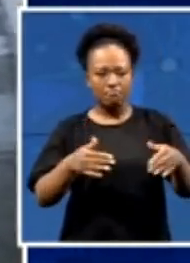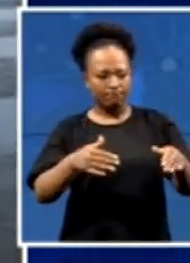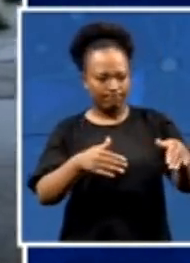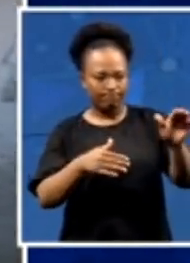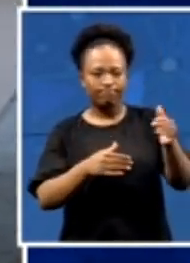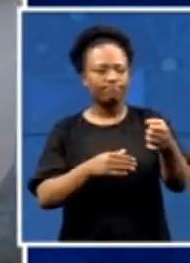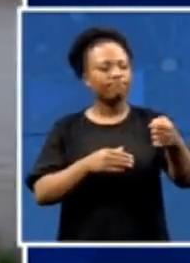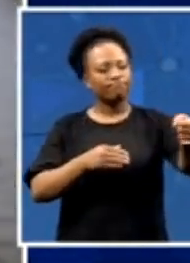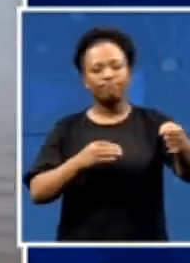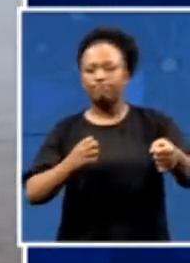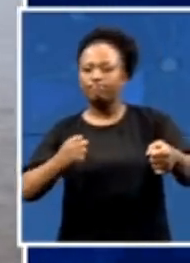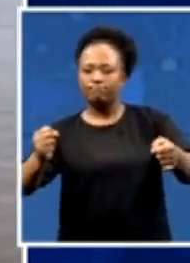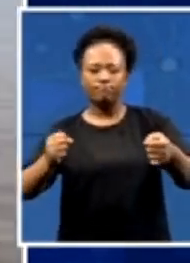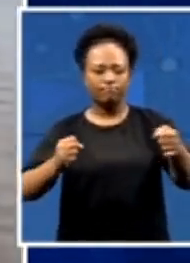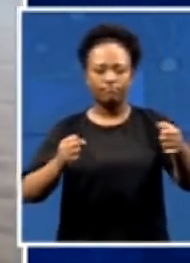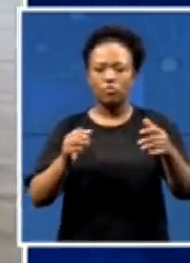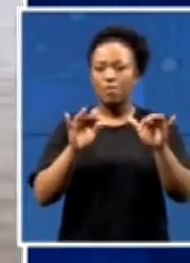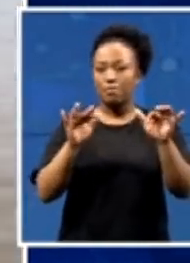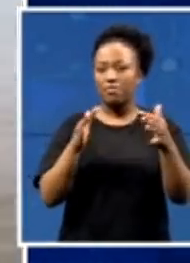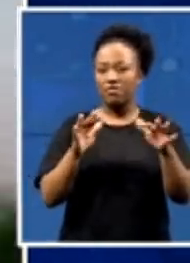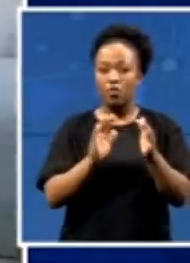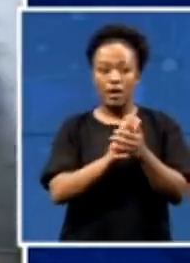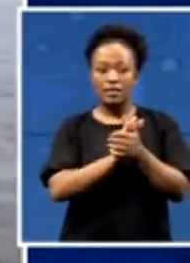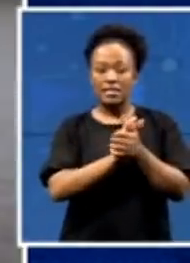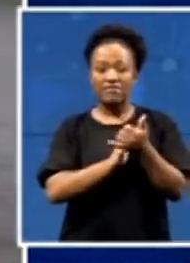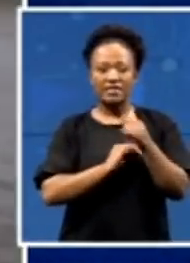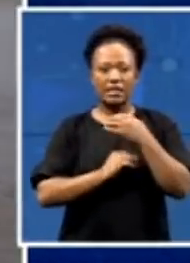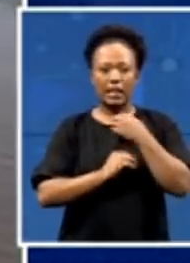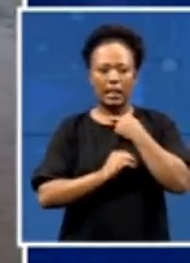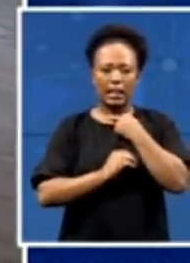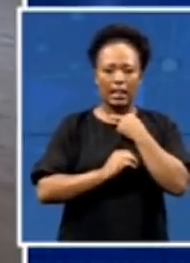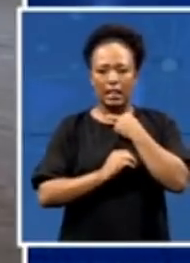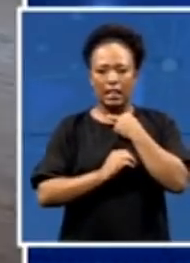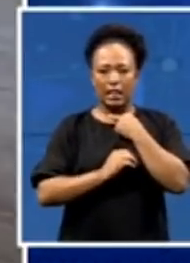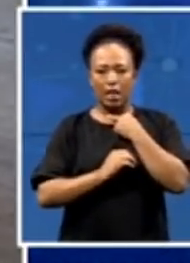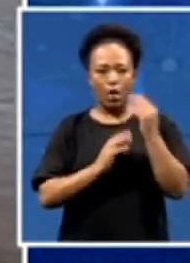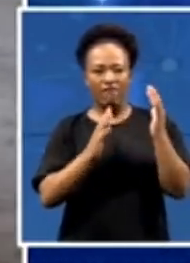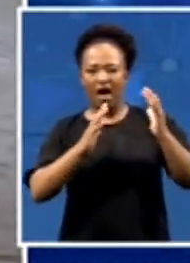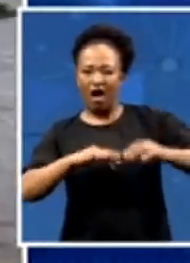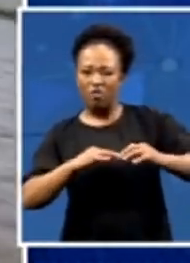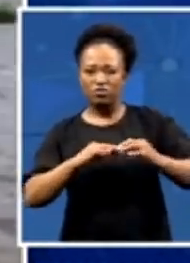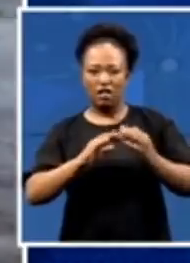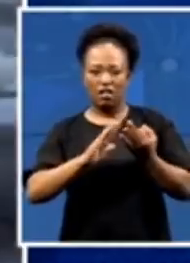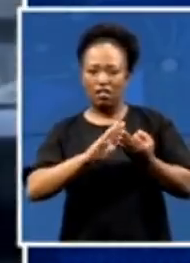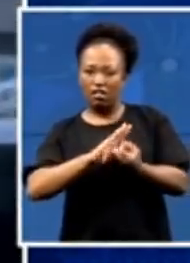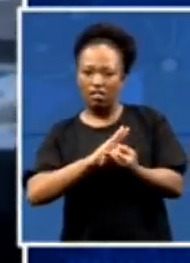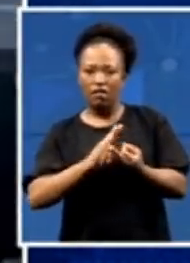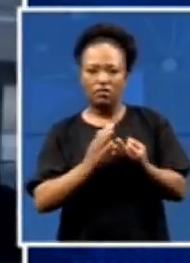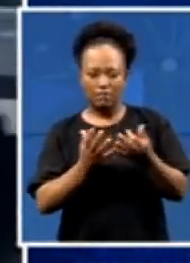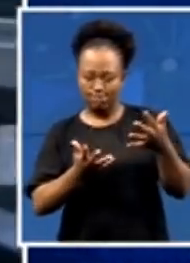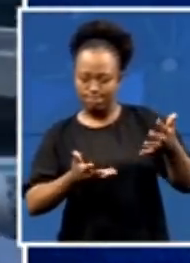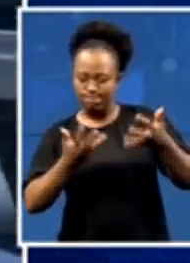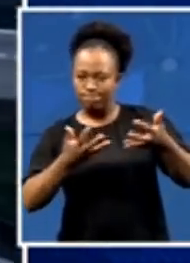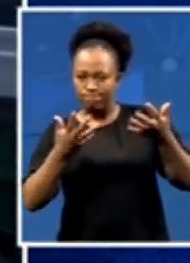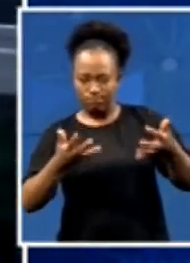maybe still trapped under the rubble are being brought to surface, and also those who were swept away by strong